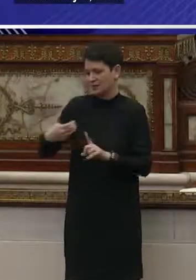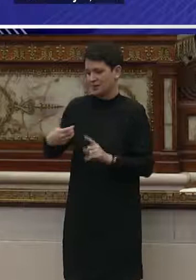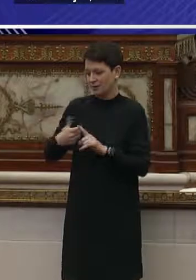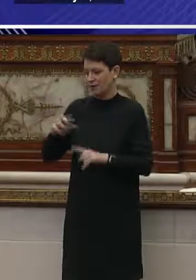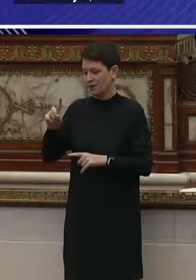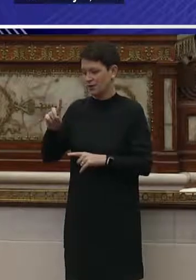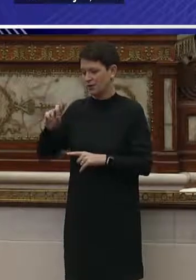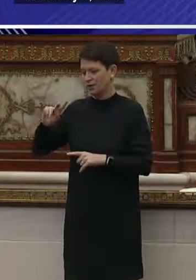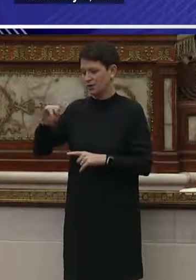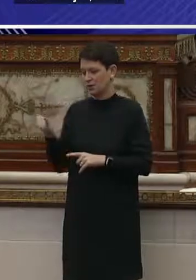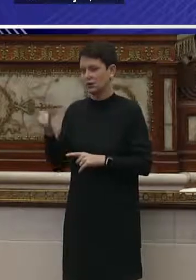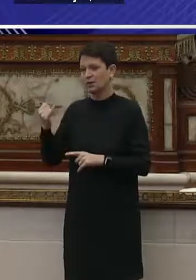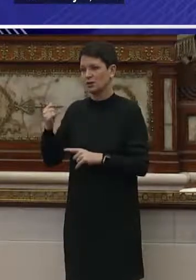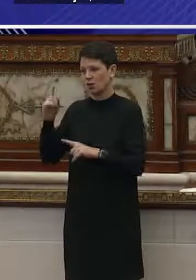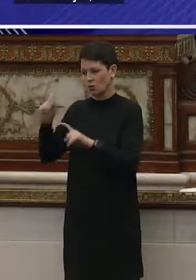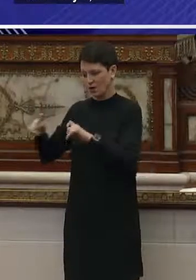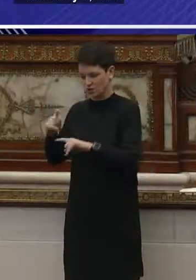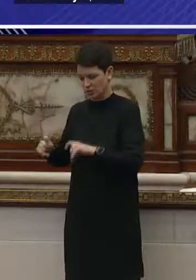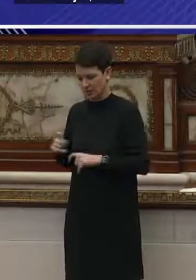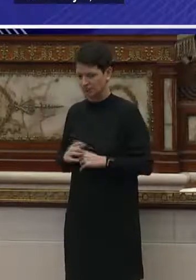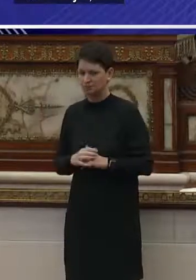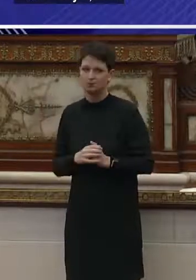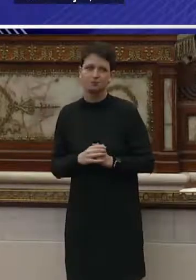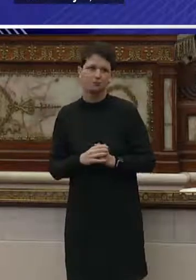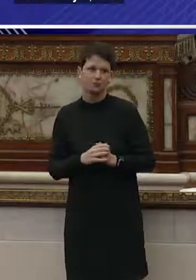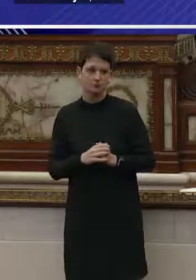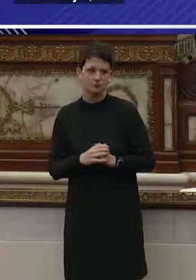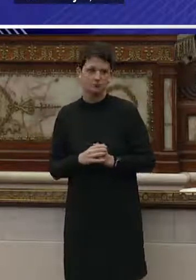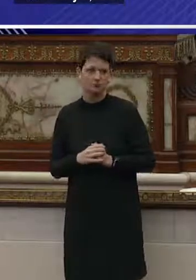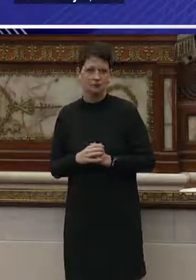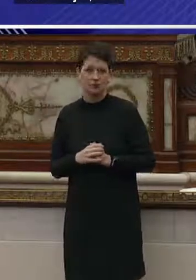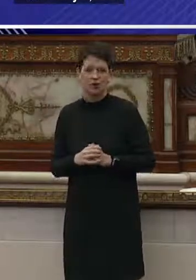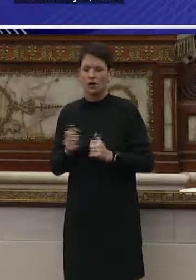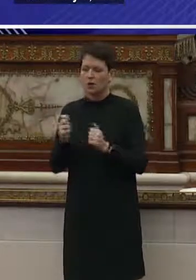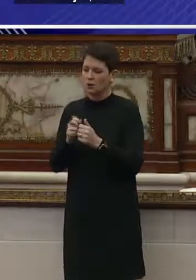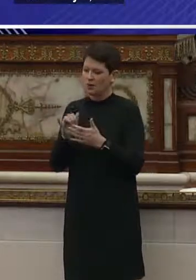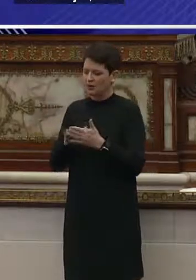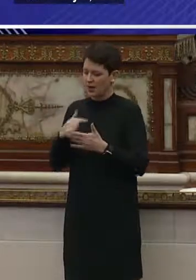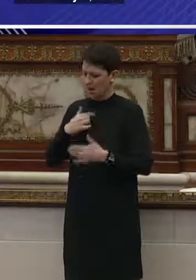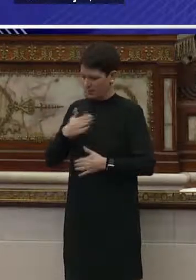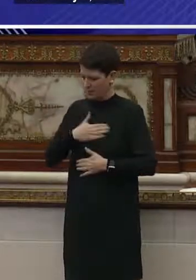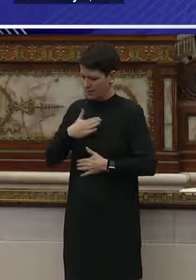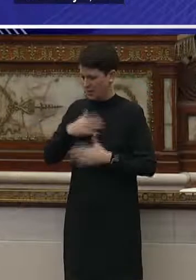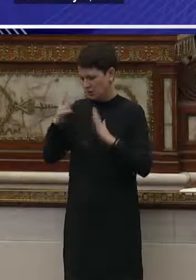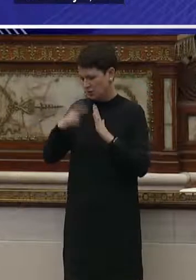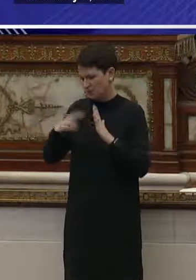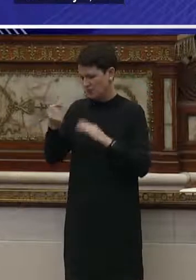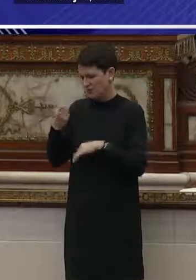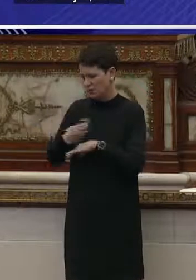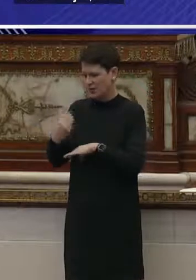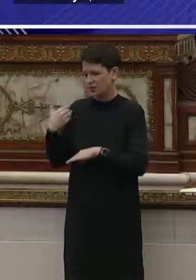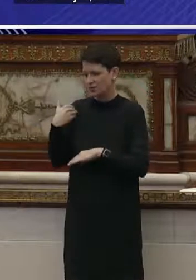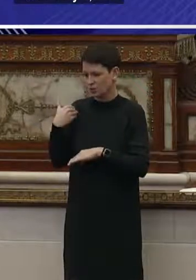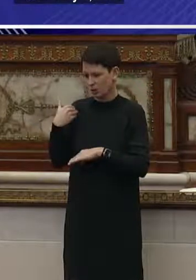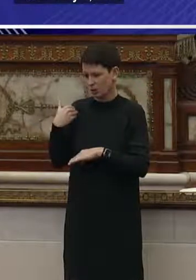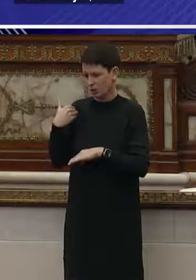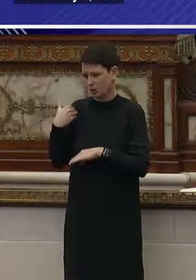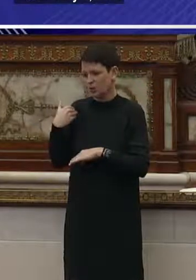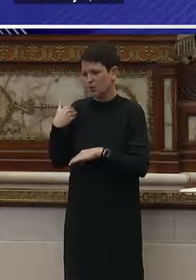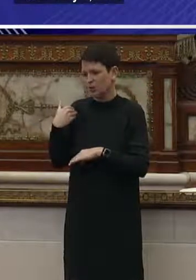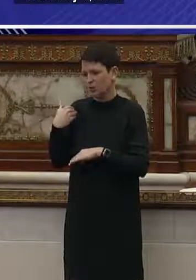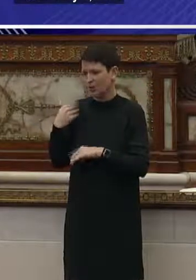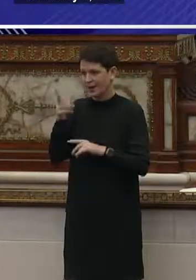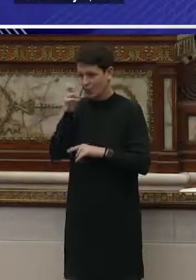Councilman Johnson's line of questioning. And with that, I was pleased to read a couple of days ago and hear